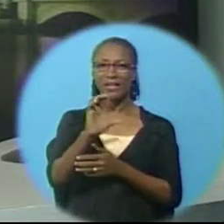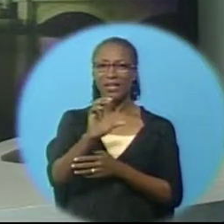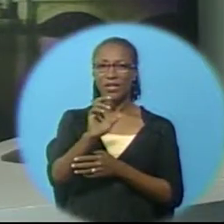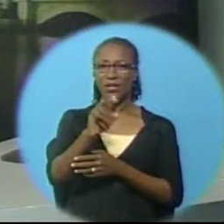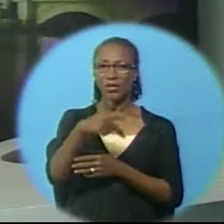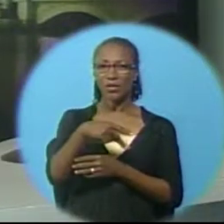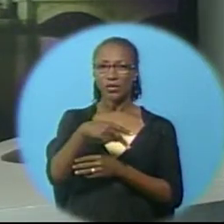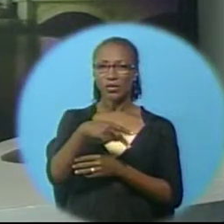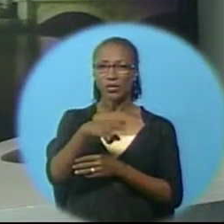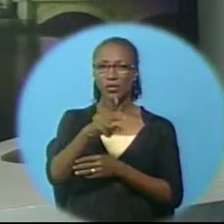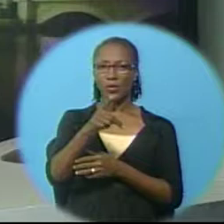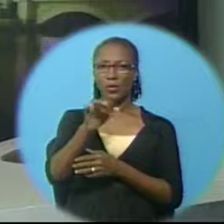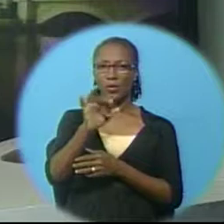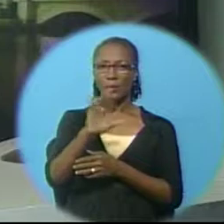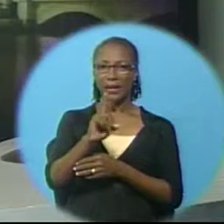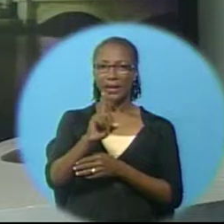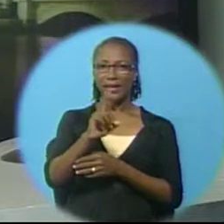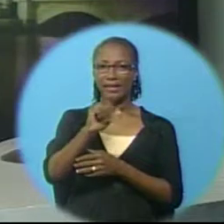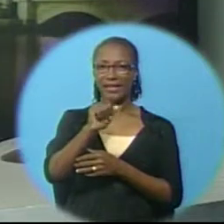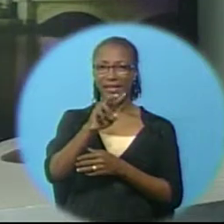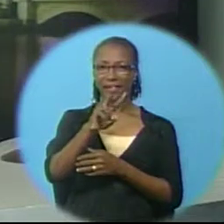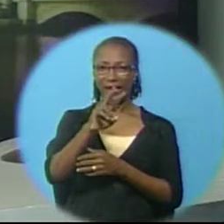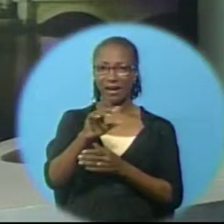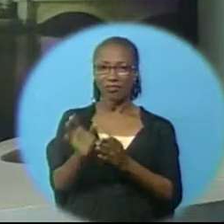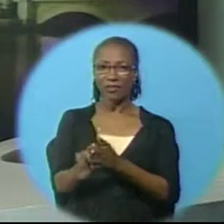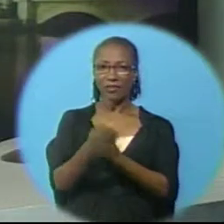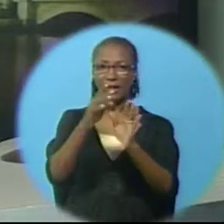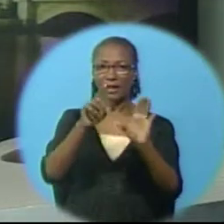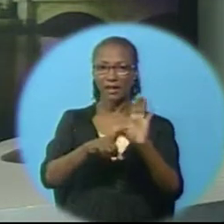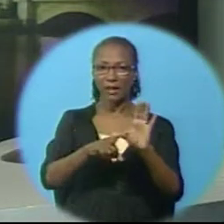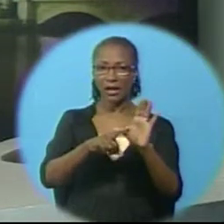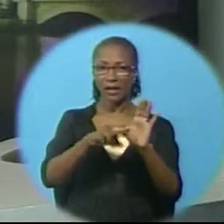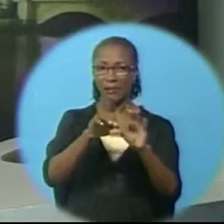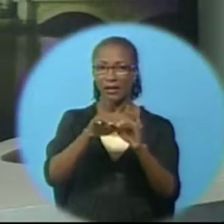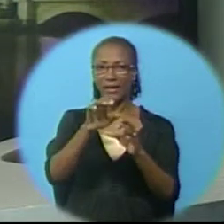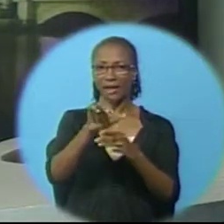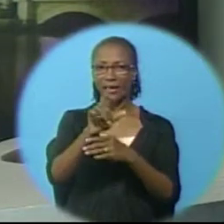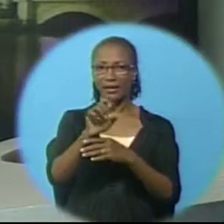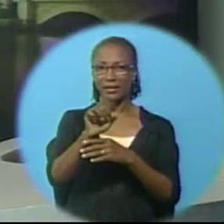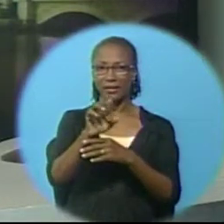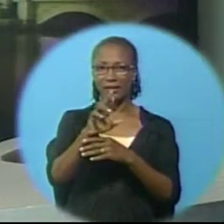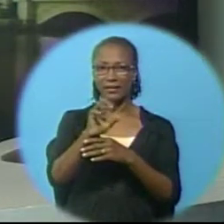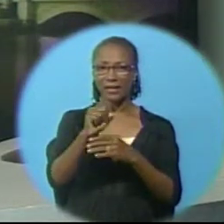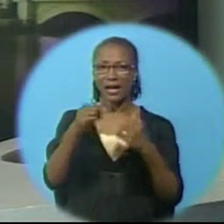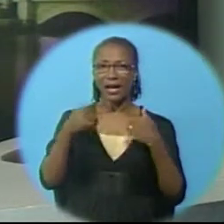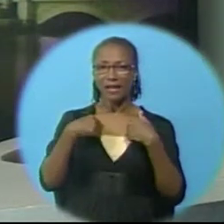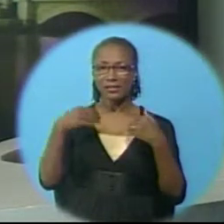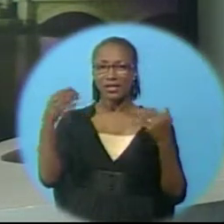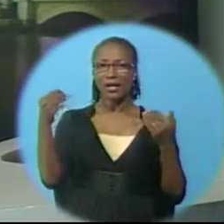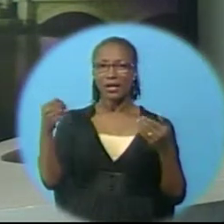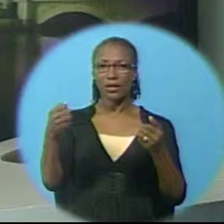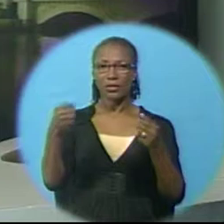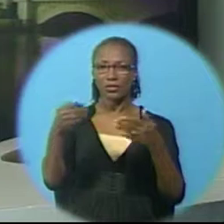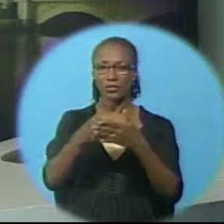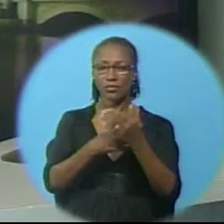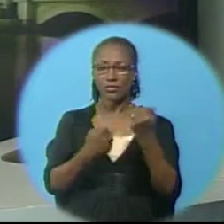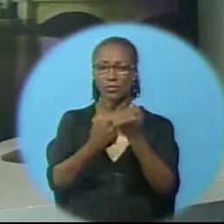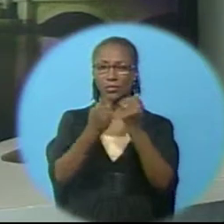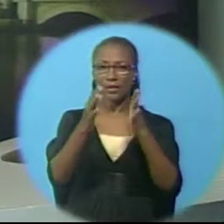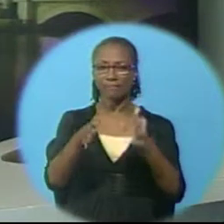The Cupid Cavaliers Cricket Club in Leers, which plays in the Barbados Cricket League, has a new title sponsor. Shane Jones